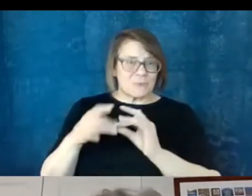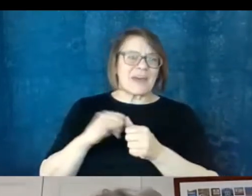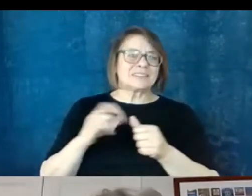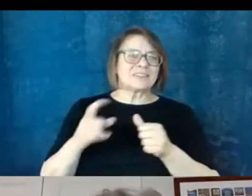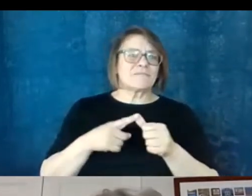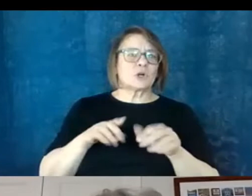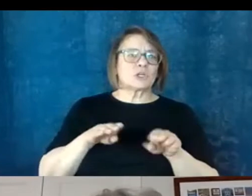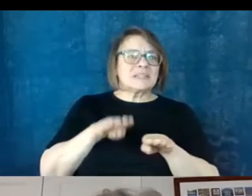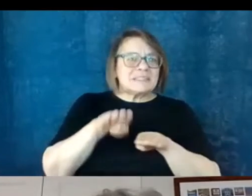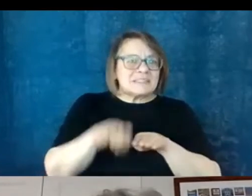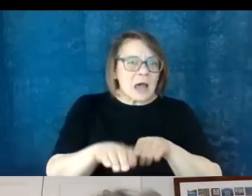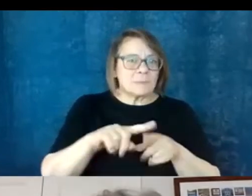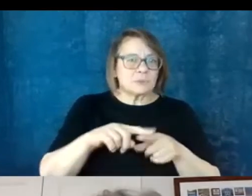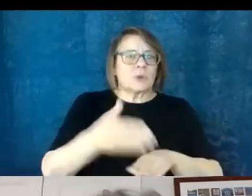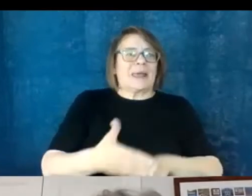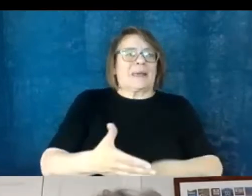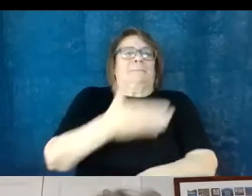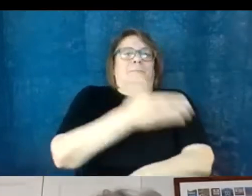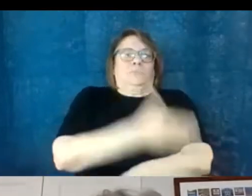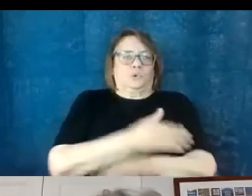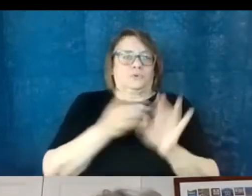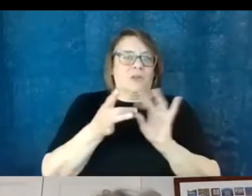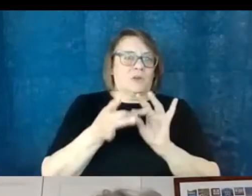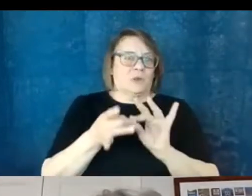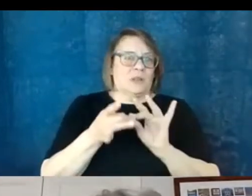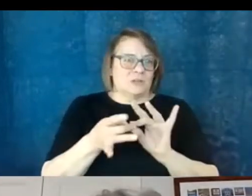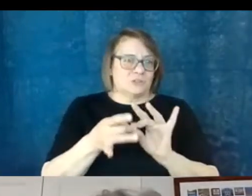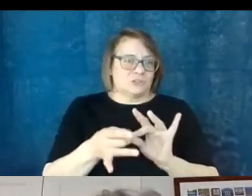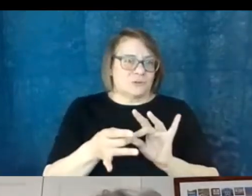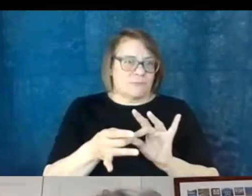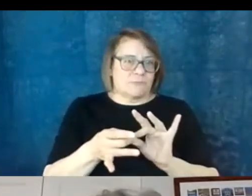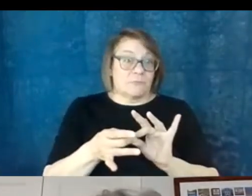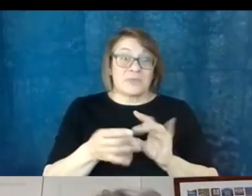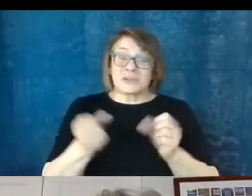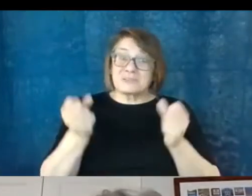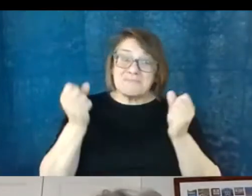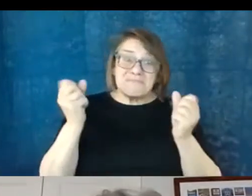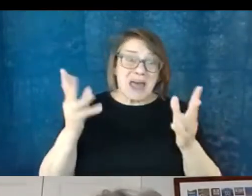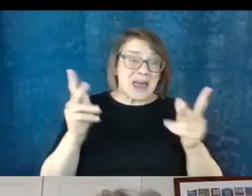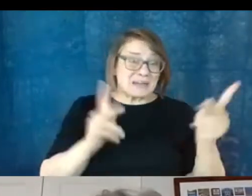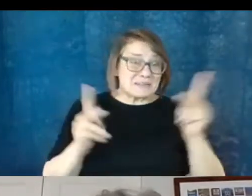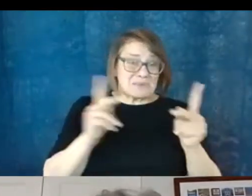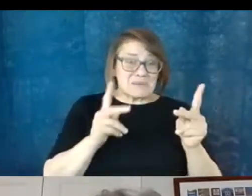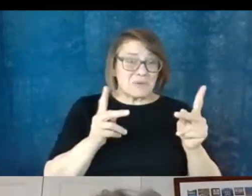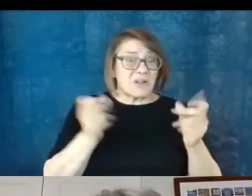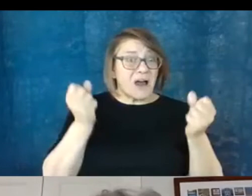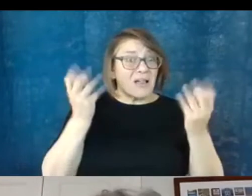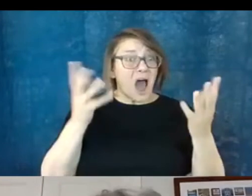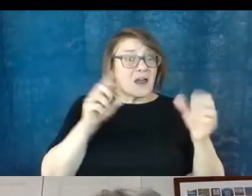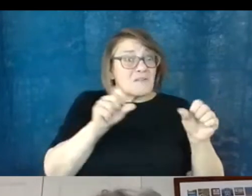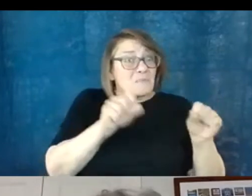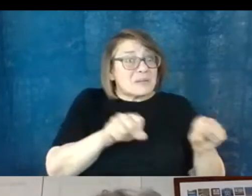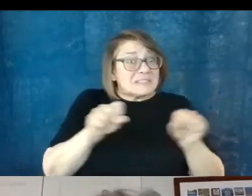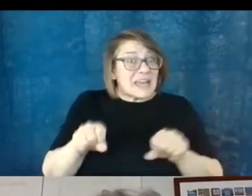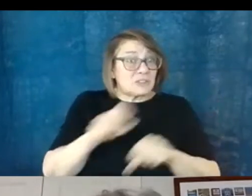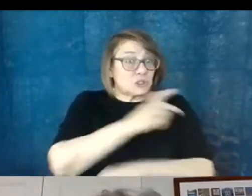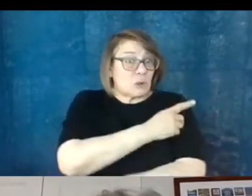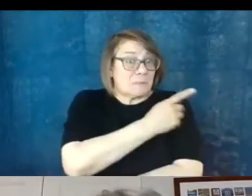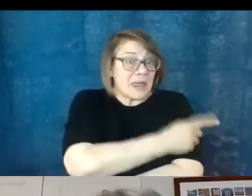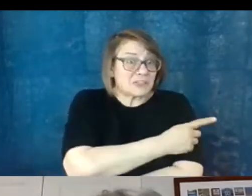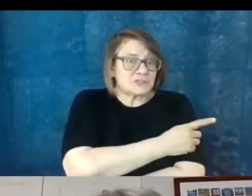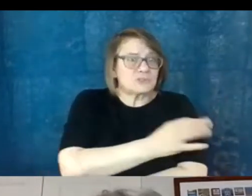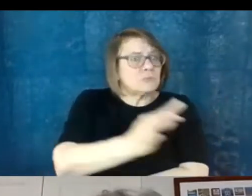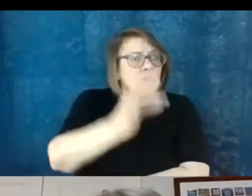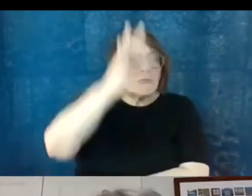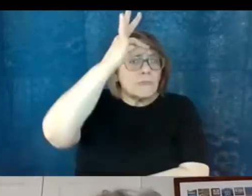step to improve the relationship. There's a lot of individuals, a lot of potential patients that don't even